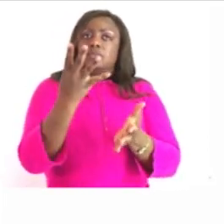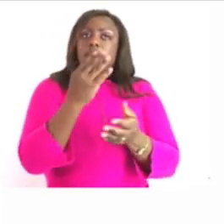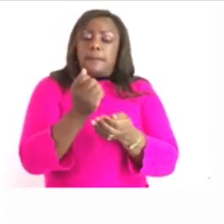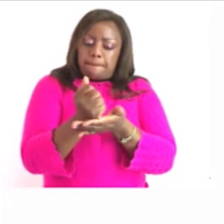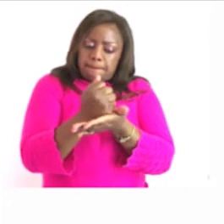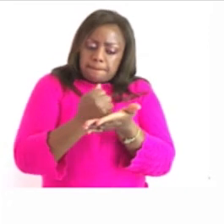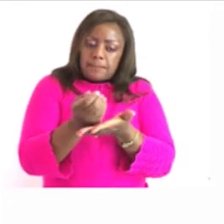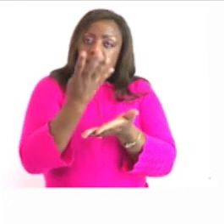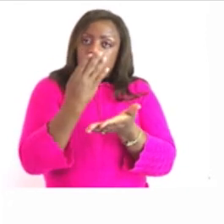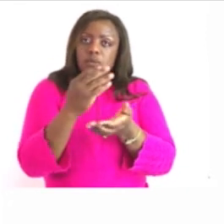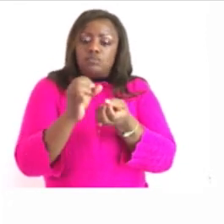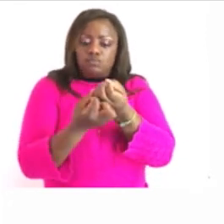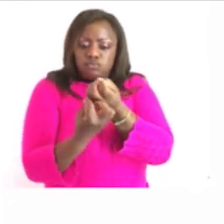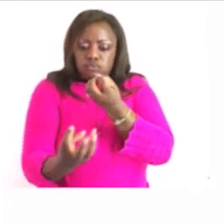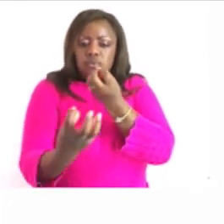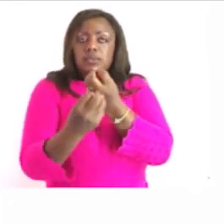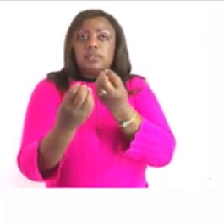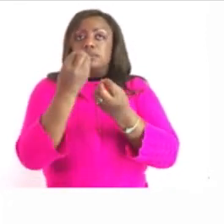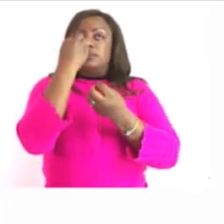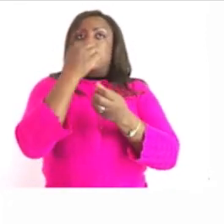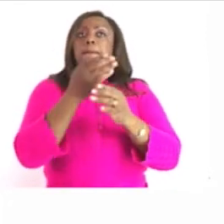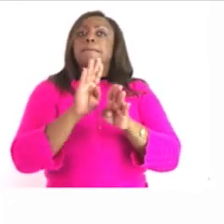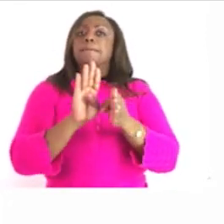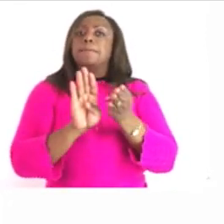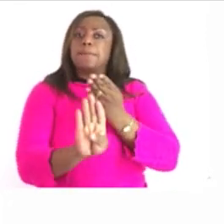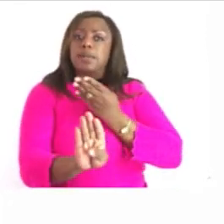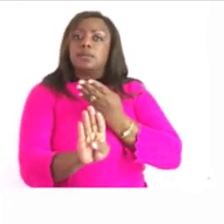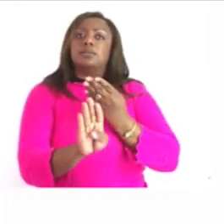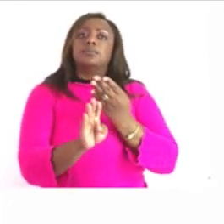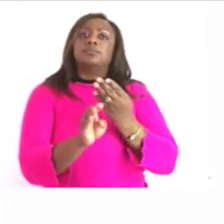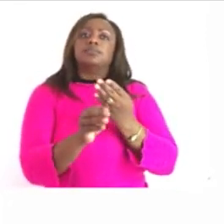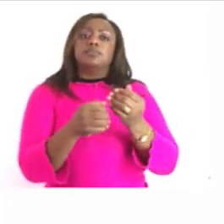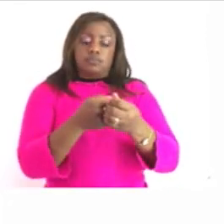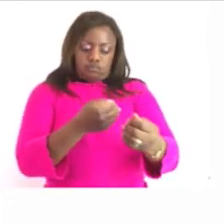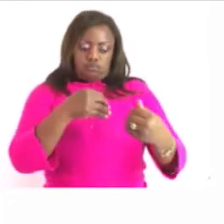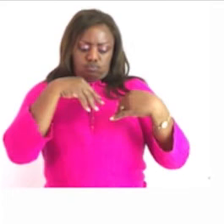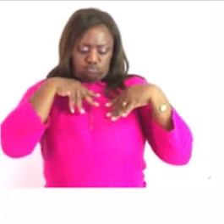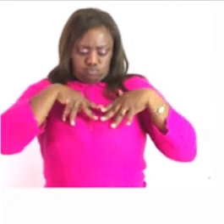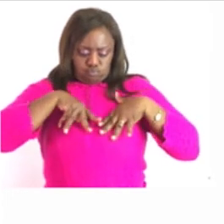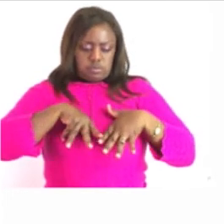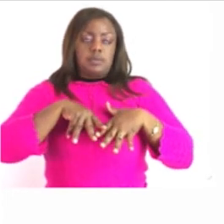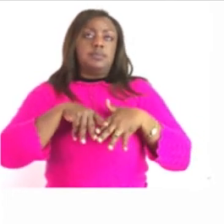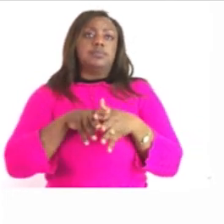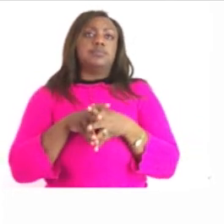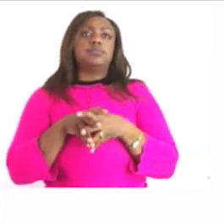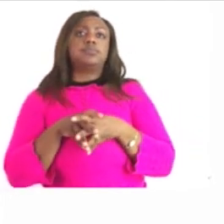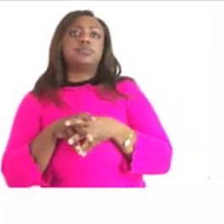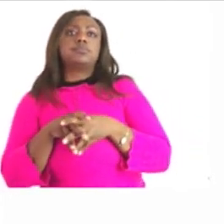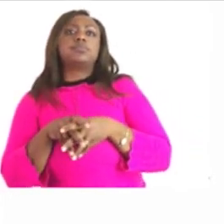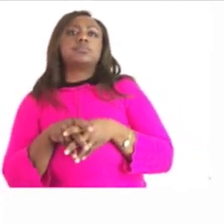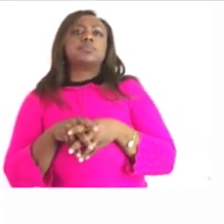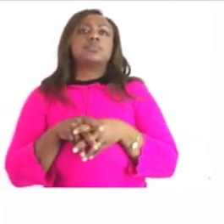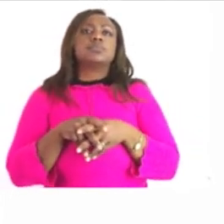described know the meaning of the word inhalation. We said it's the breathing in of the air. Now, we might find